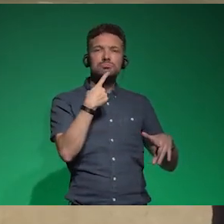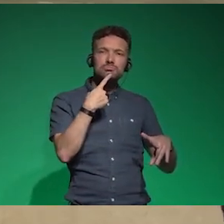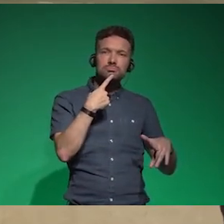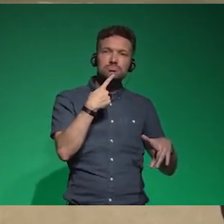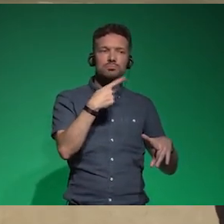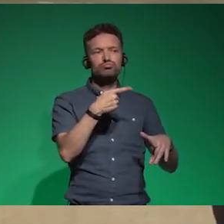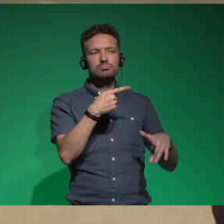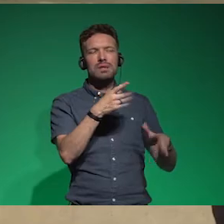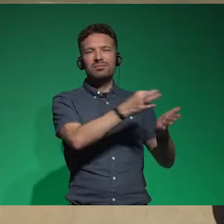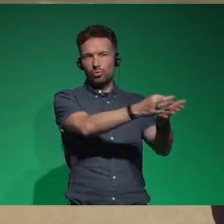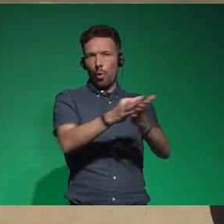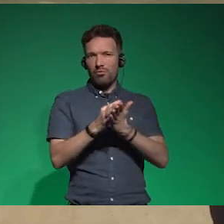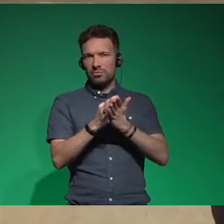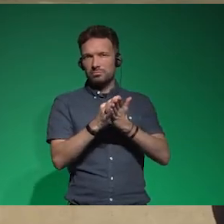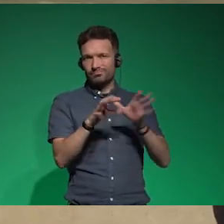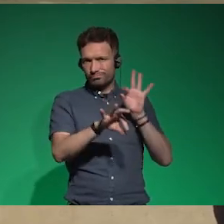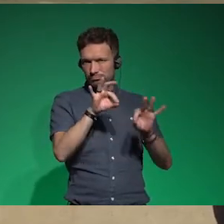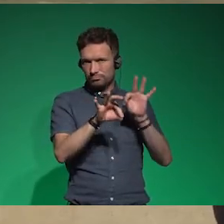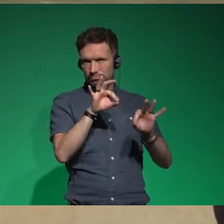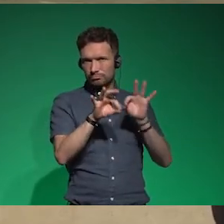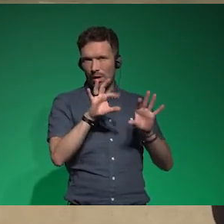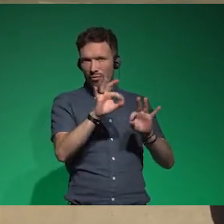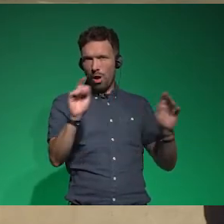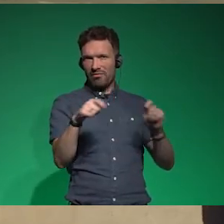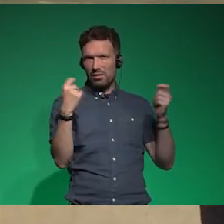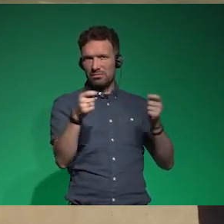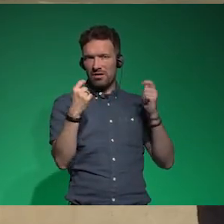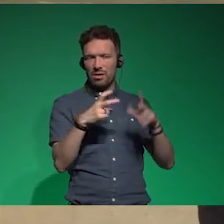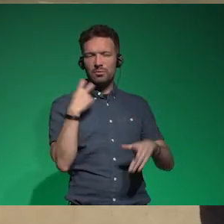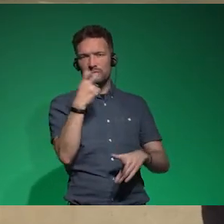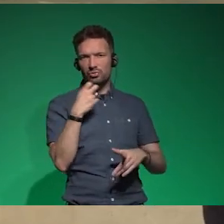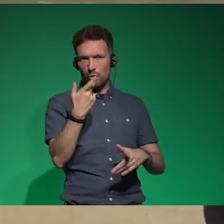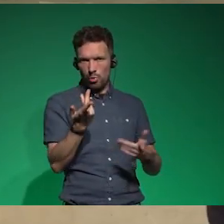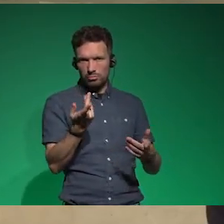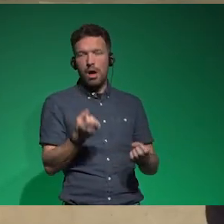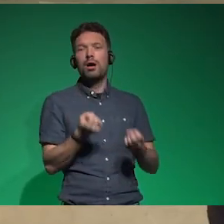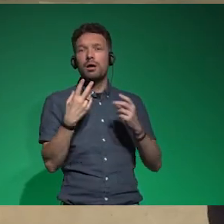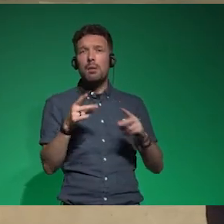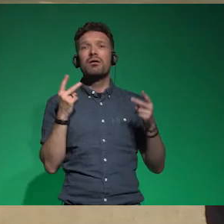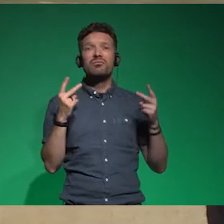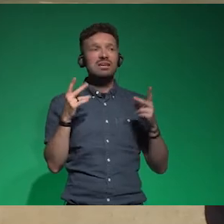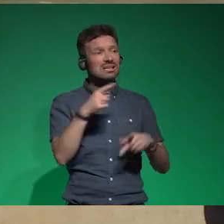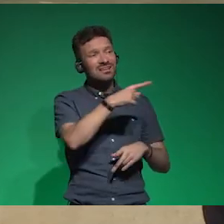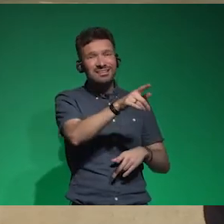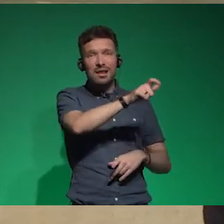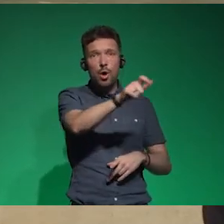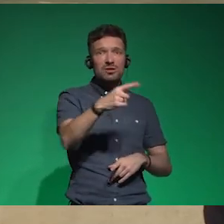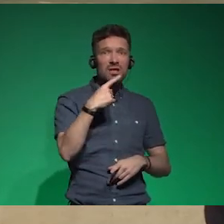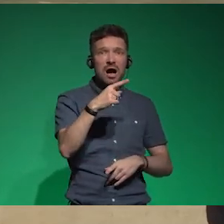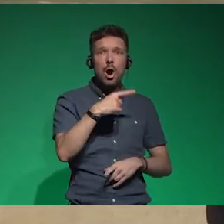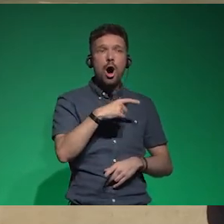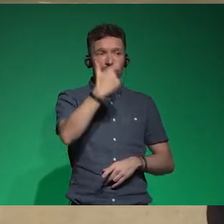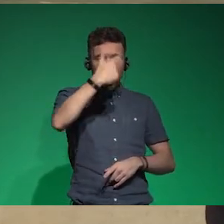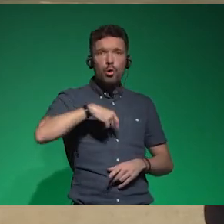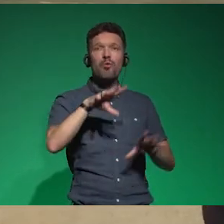the like people over there is like accept us to make this festival together. Then